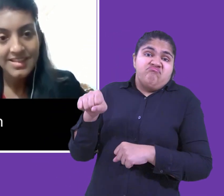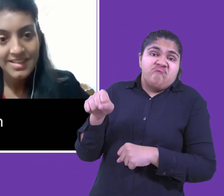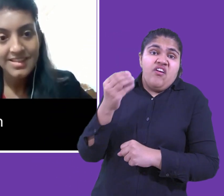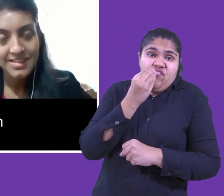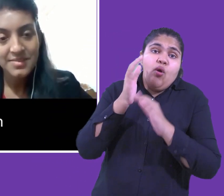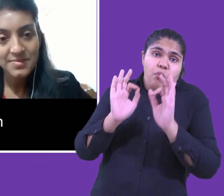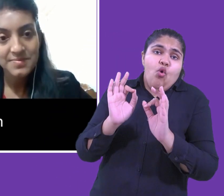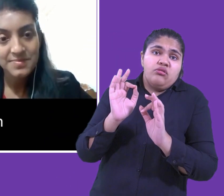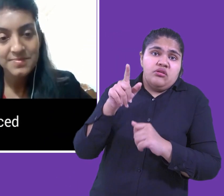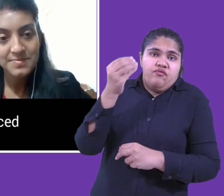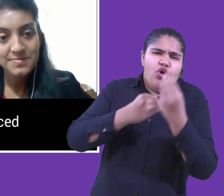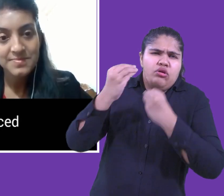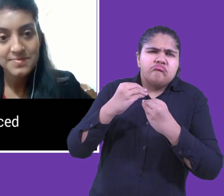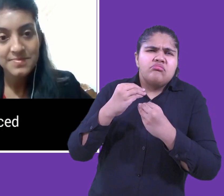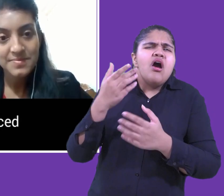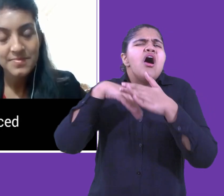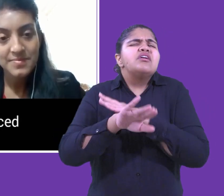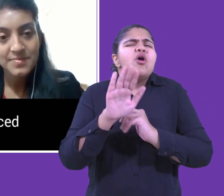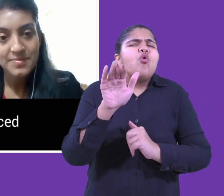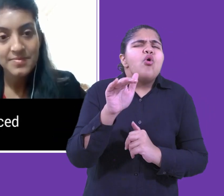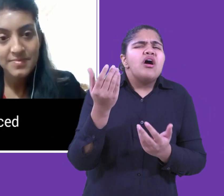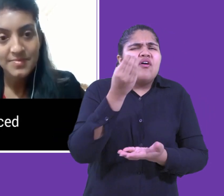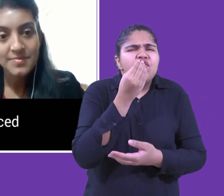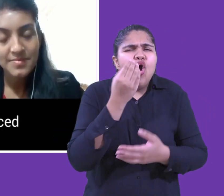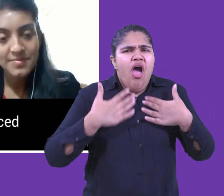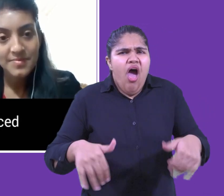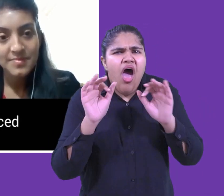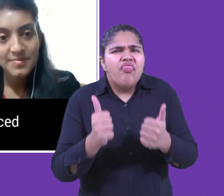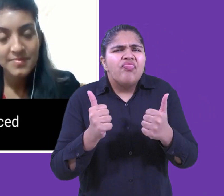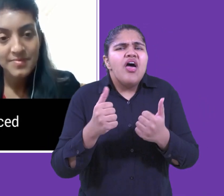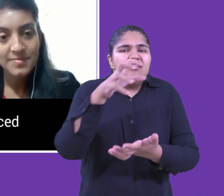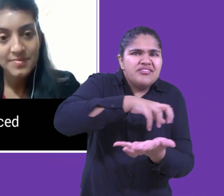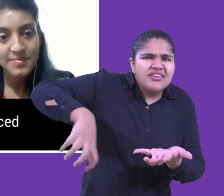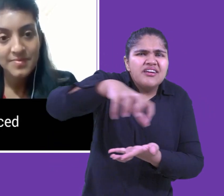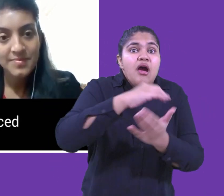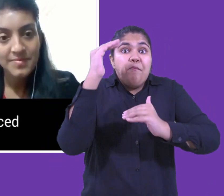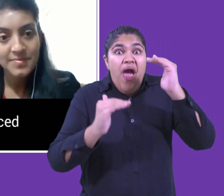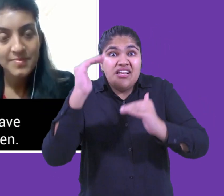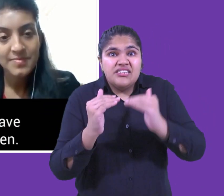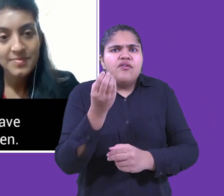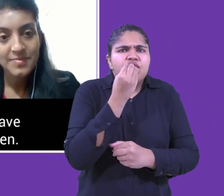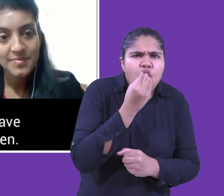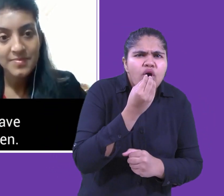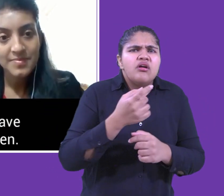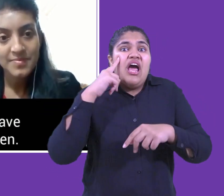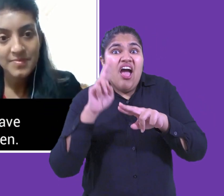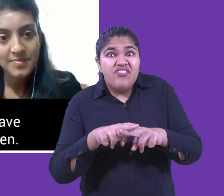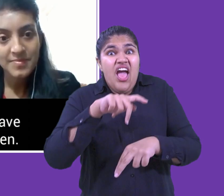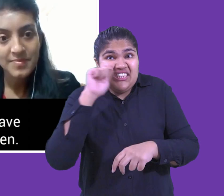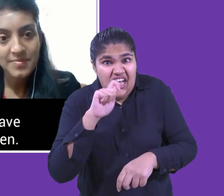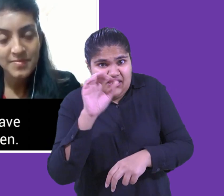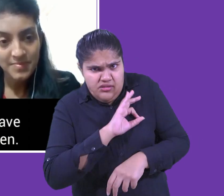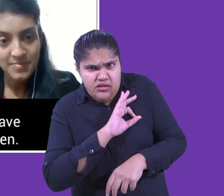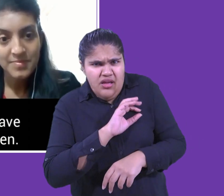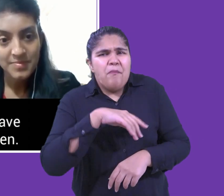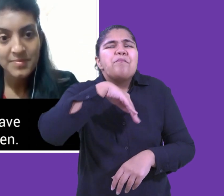feeling. They can take good balanced diet. Like if they are non-vegetarians, they can always have a lamb or a